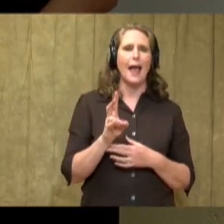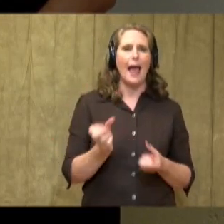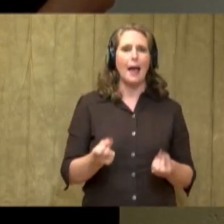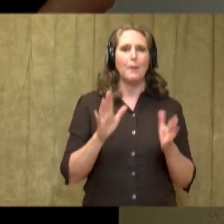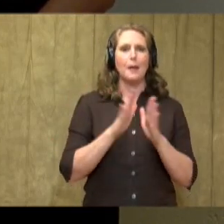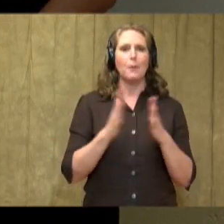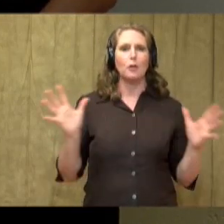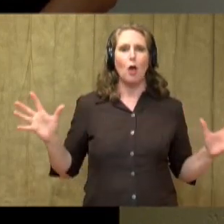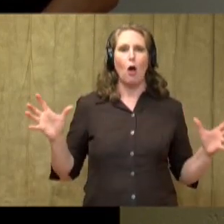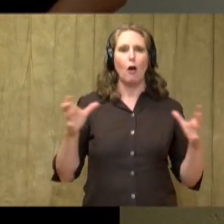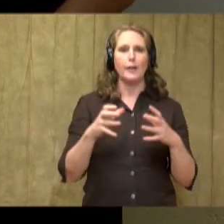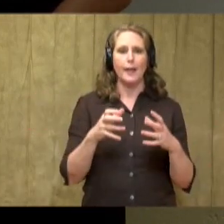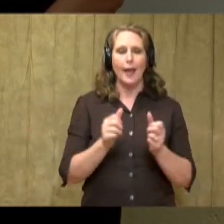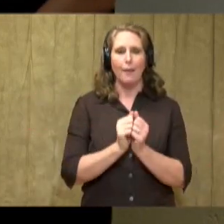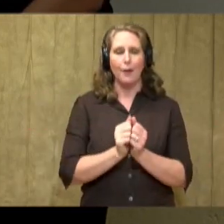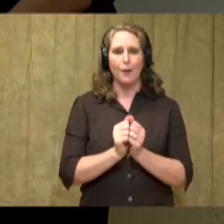books?